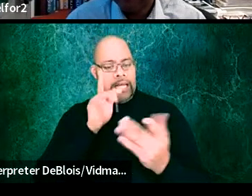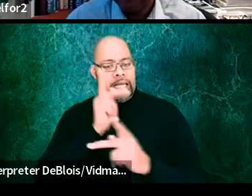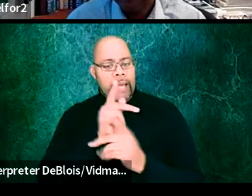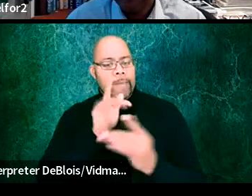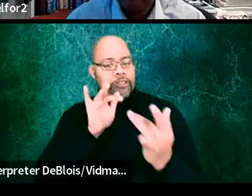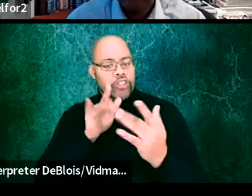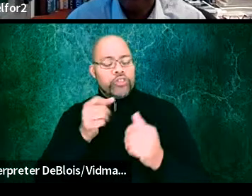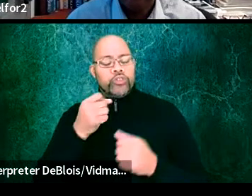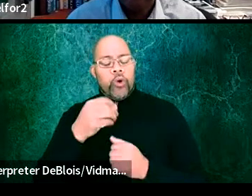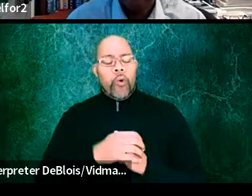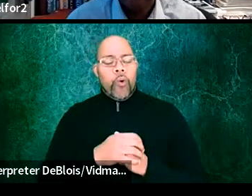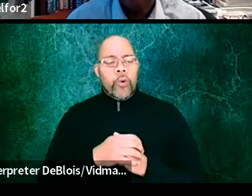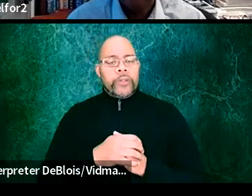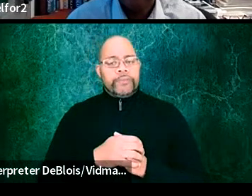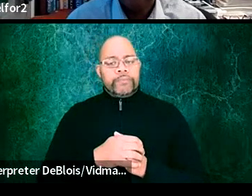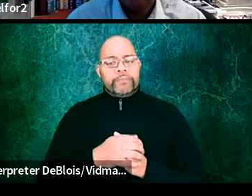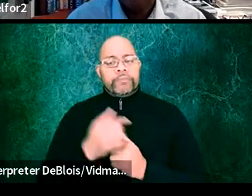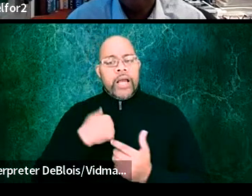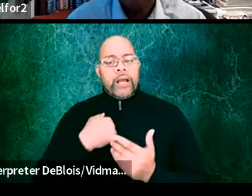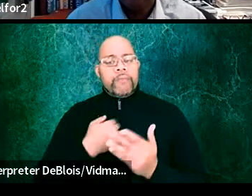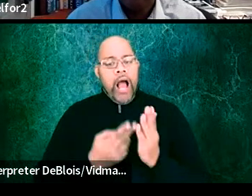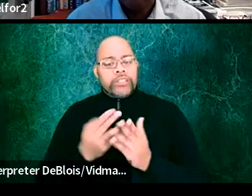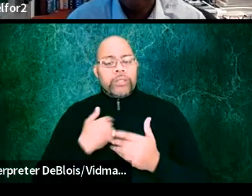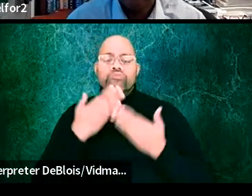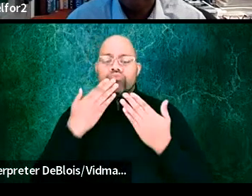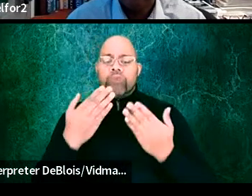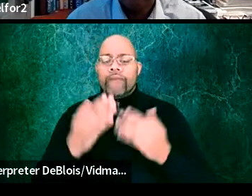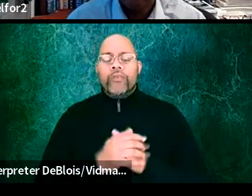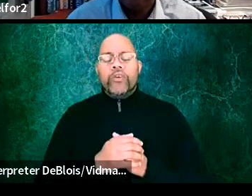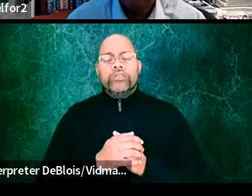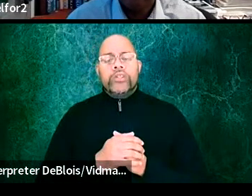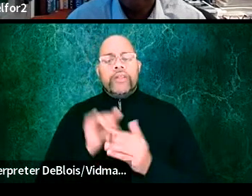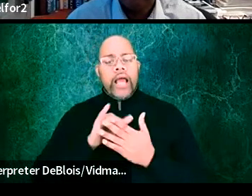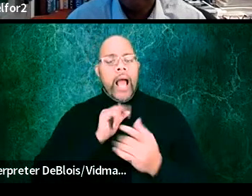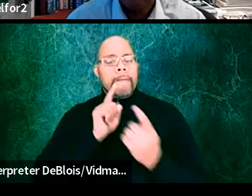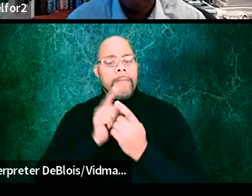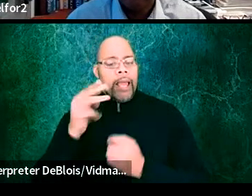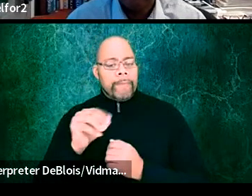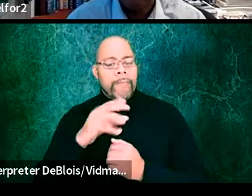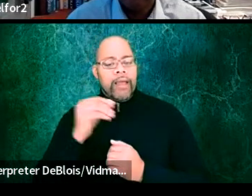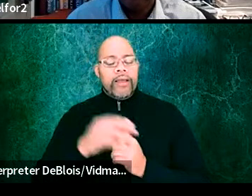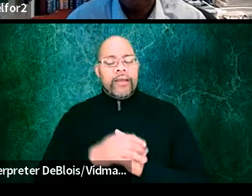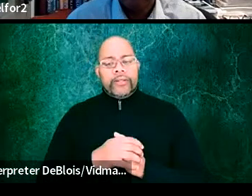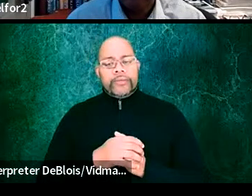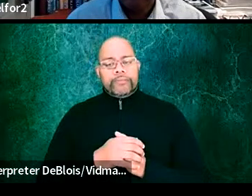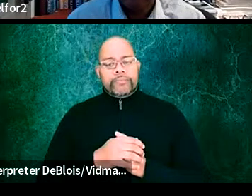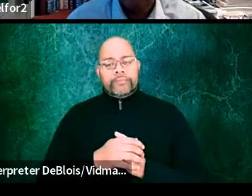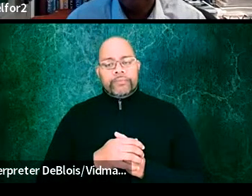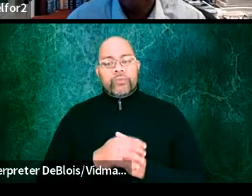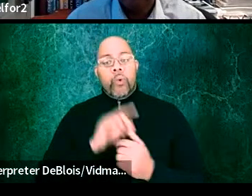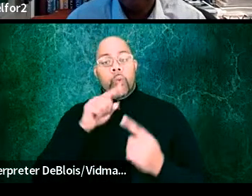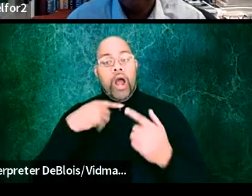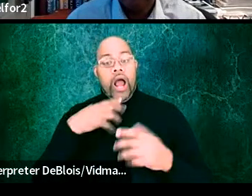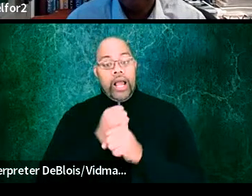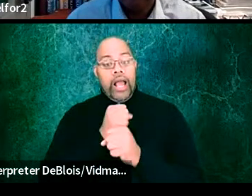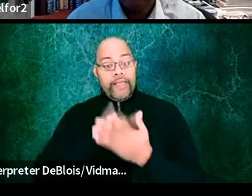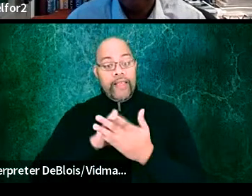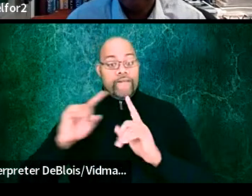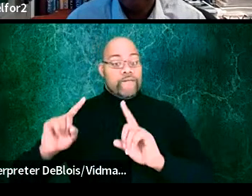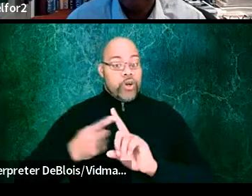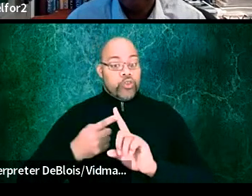I'm just tremendously grateful that I met him. And I think once I got that